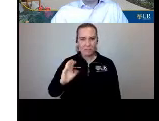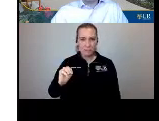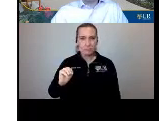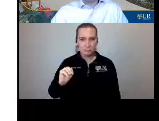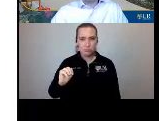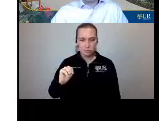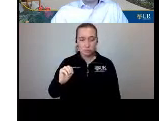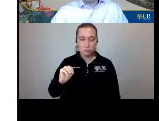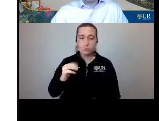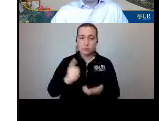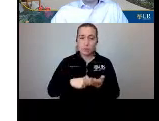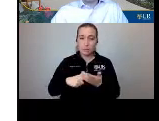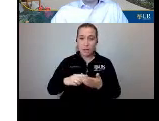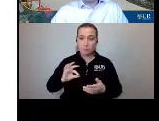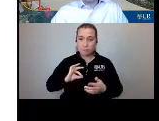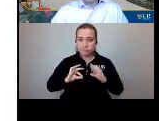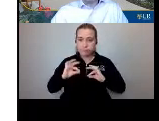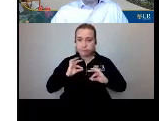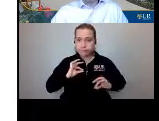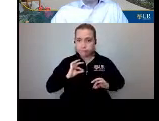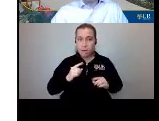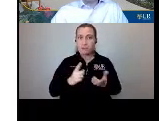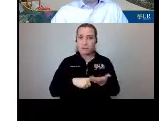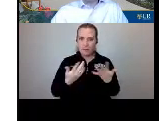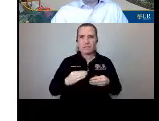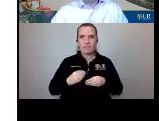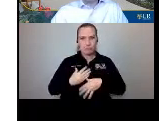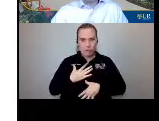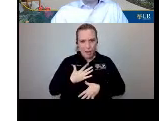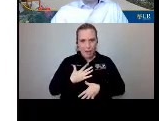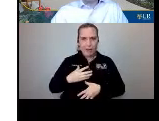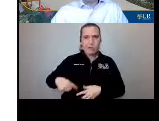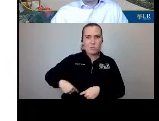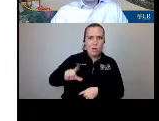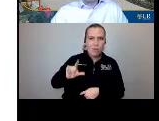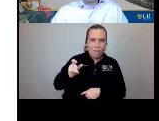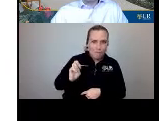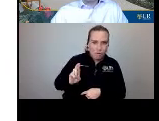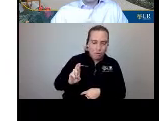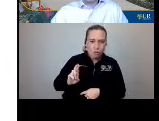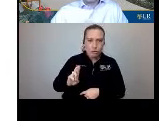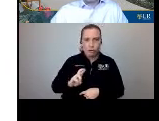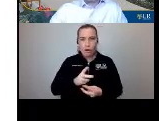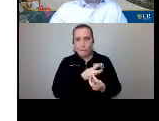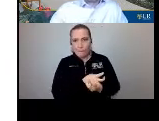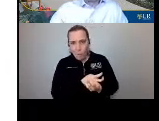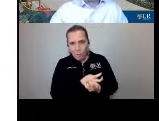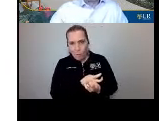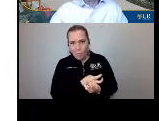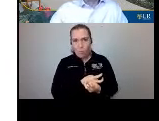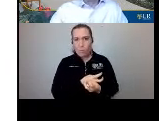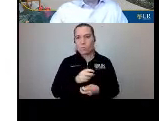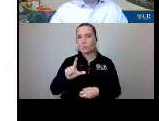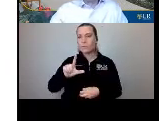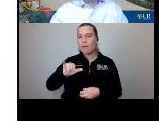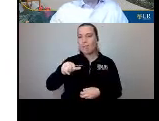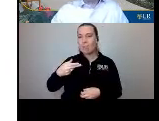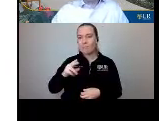the liver, to the bones, and lymph nodes well beyond the chest.